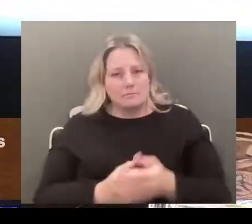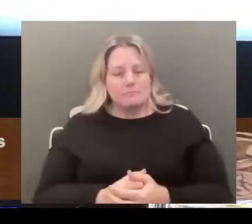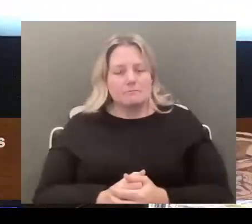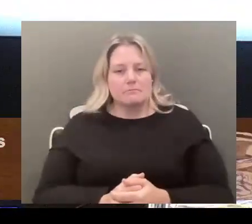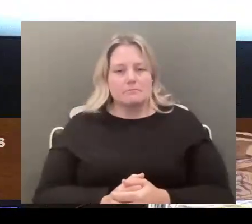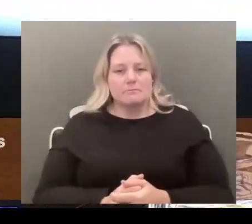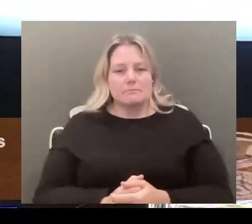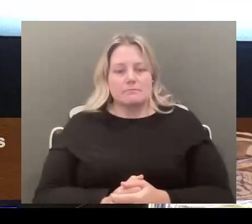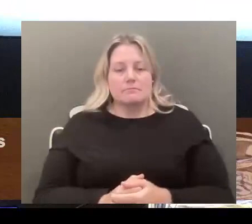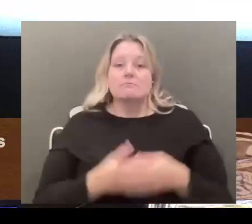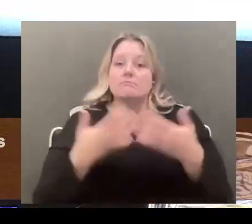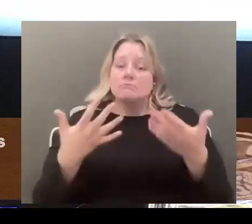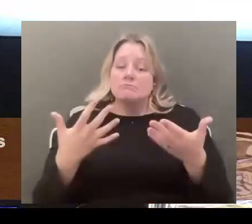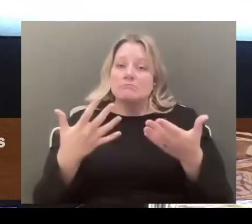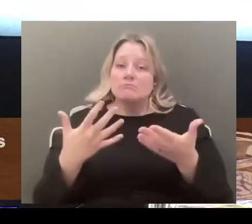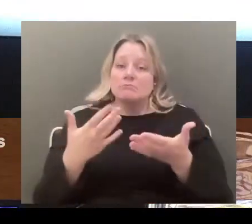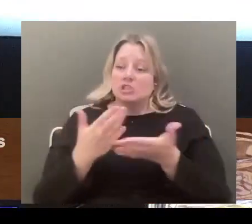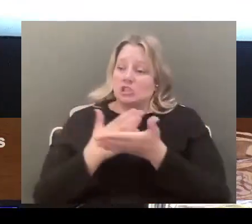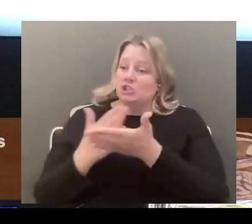is one where